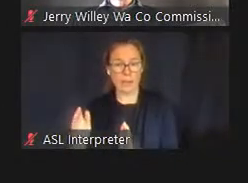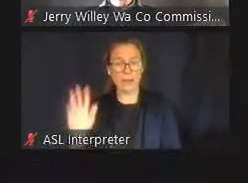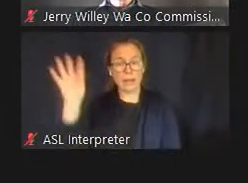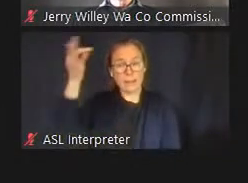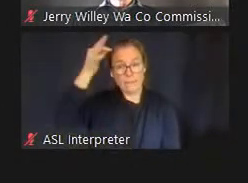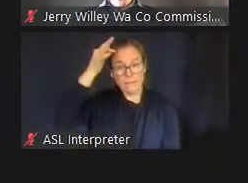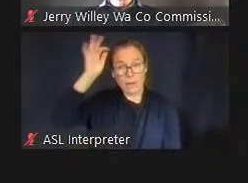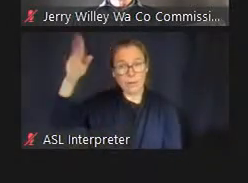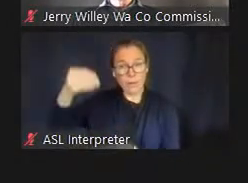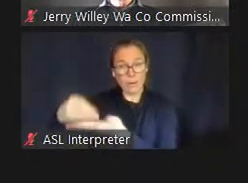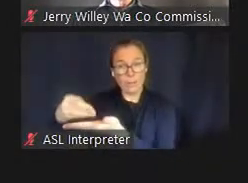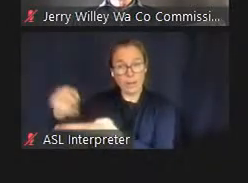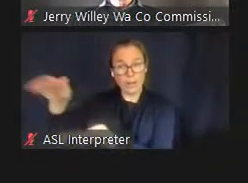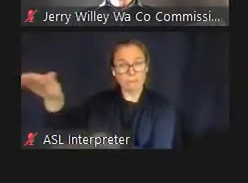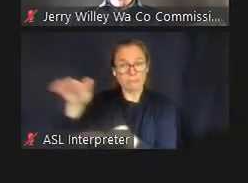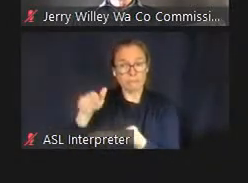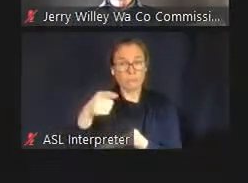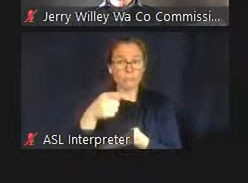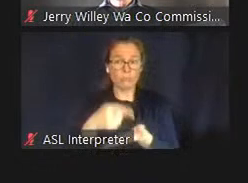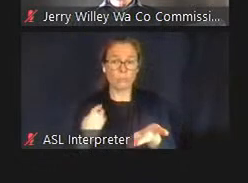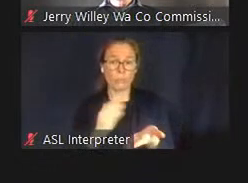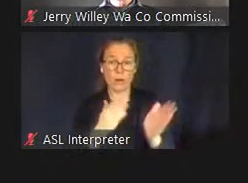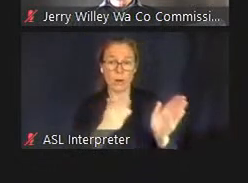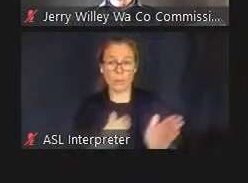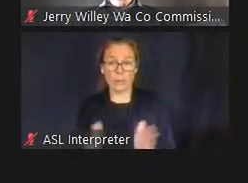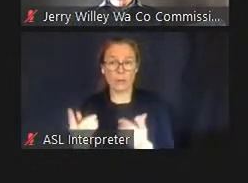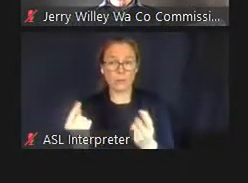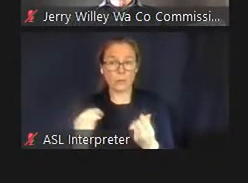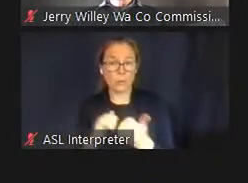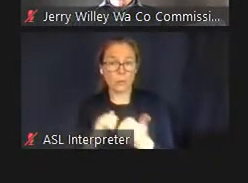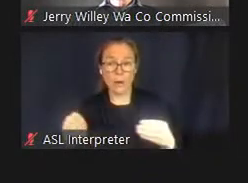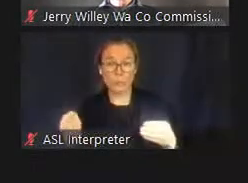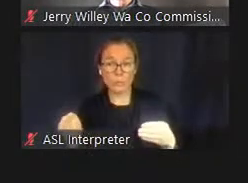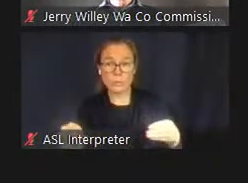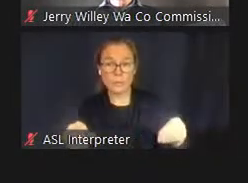funding. Let's see, before we go on much farther,